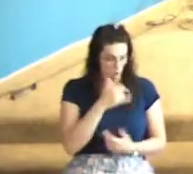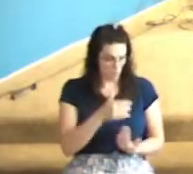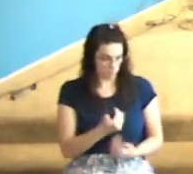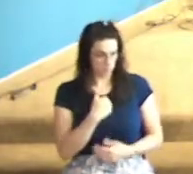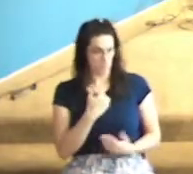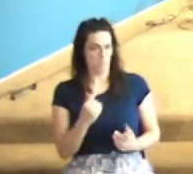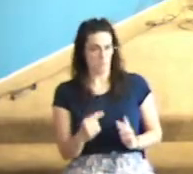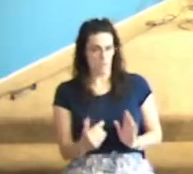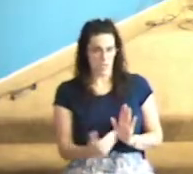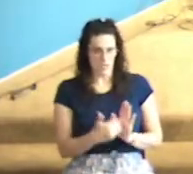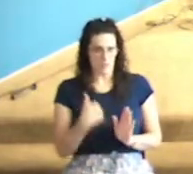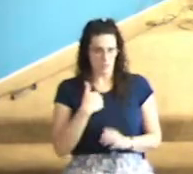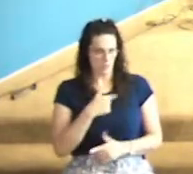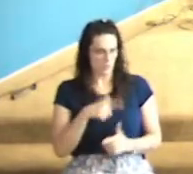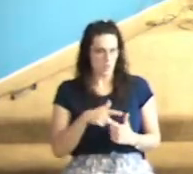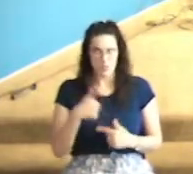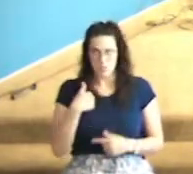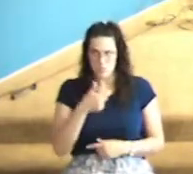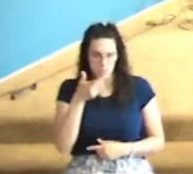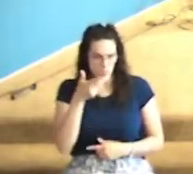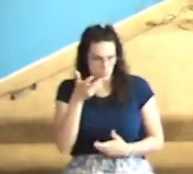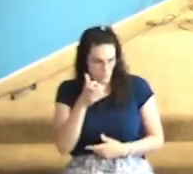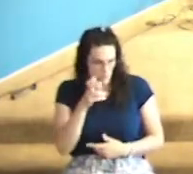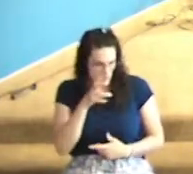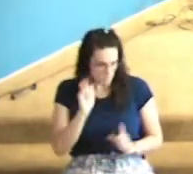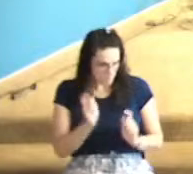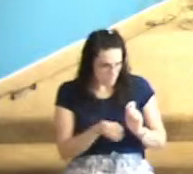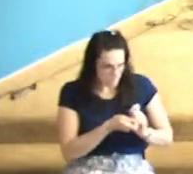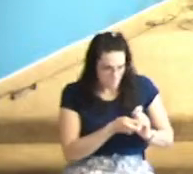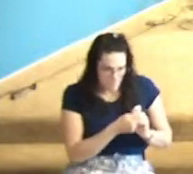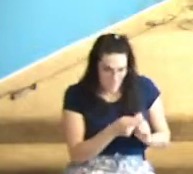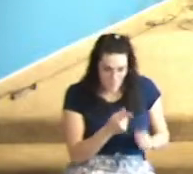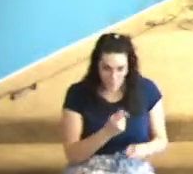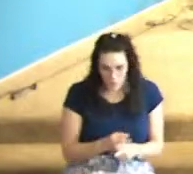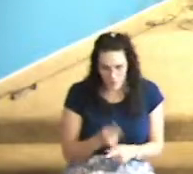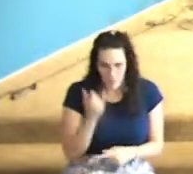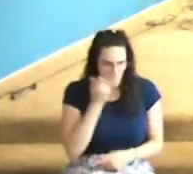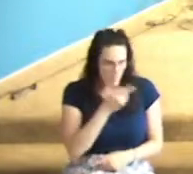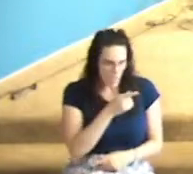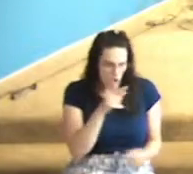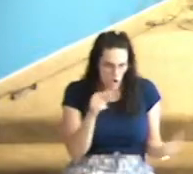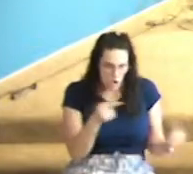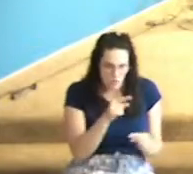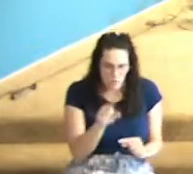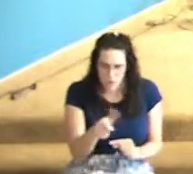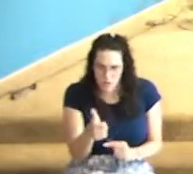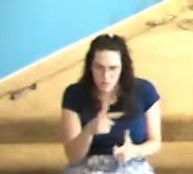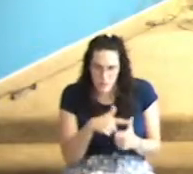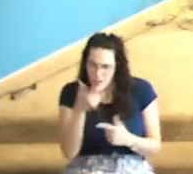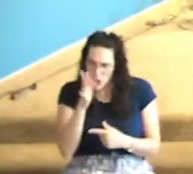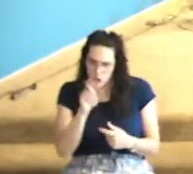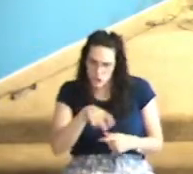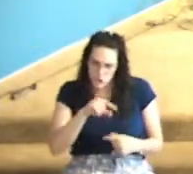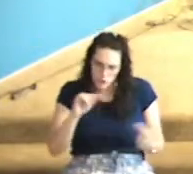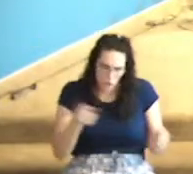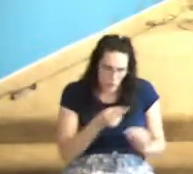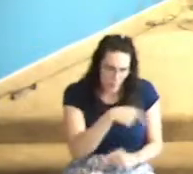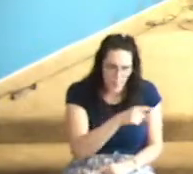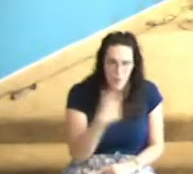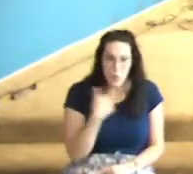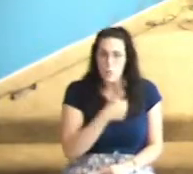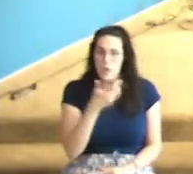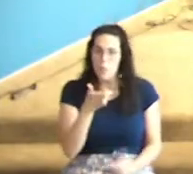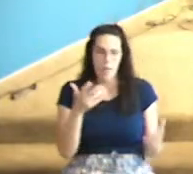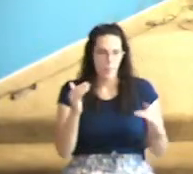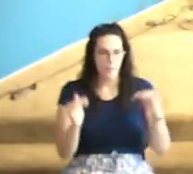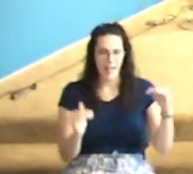want God to get them, don't we? If they hurt someone, then God should hurt them. We want the balances to add up